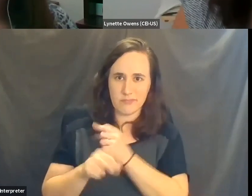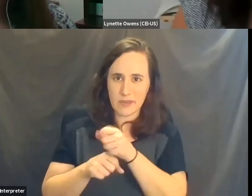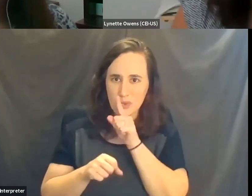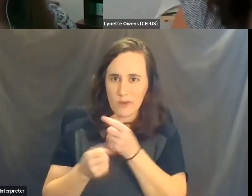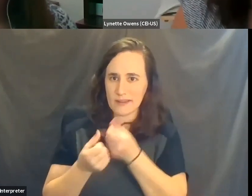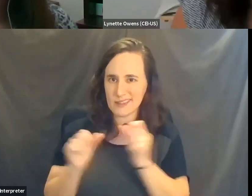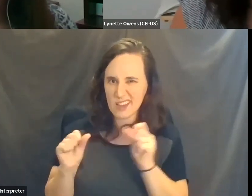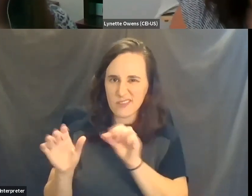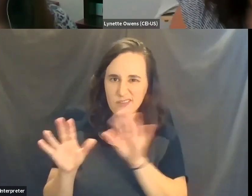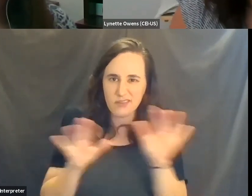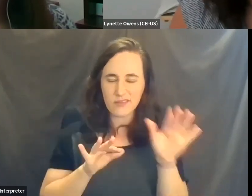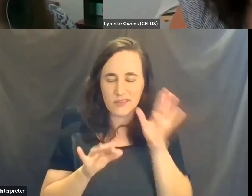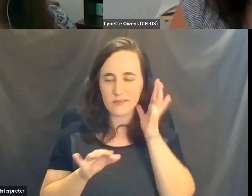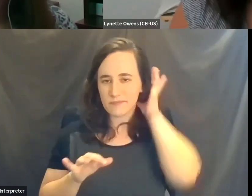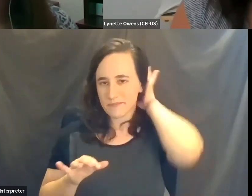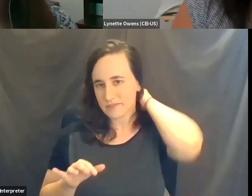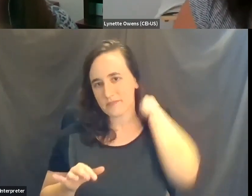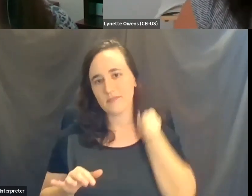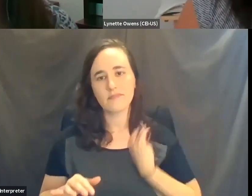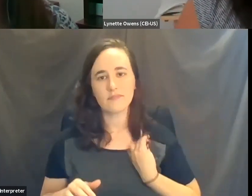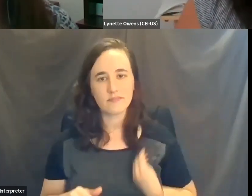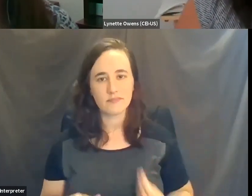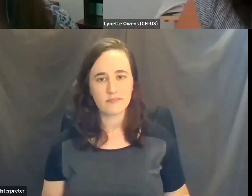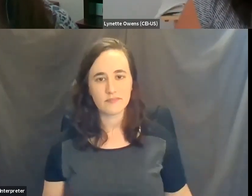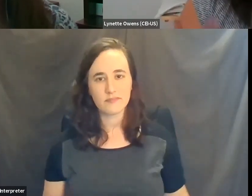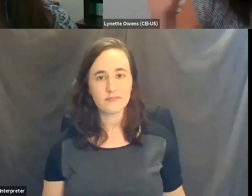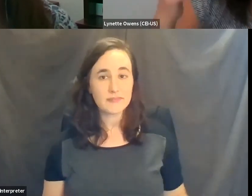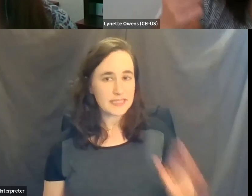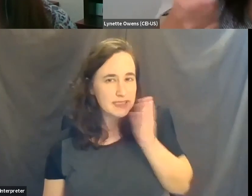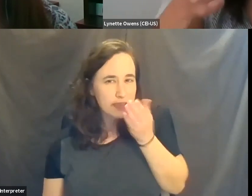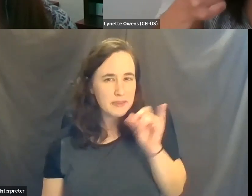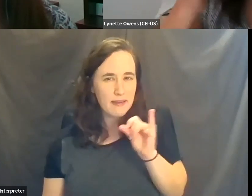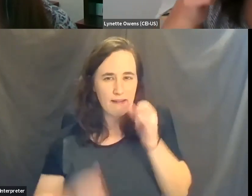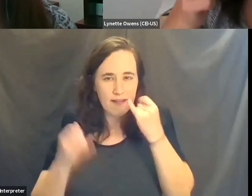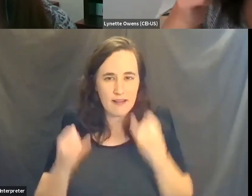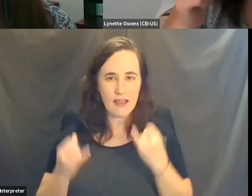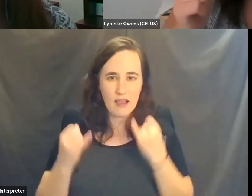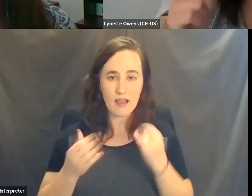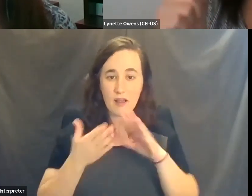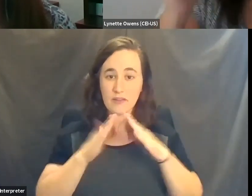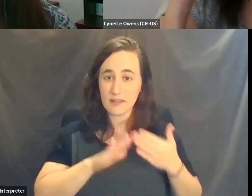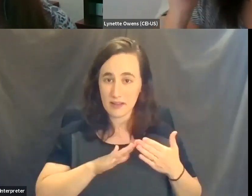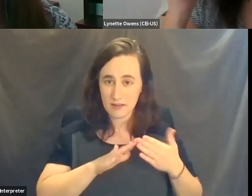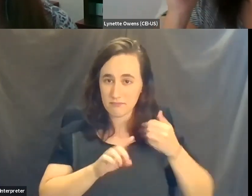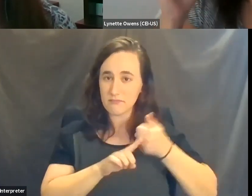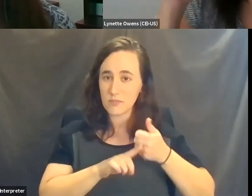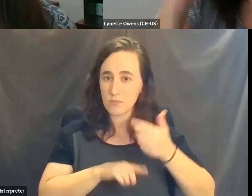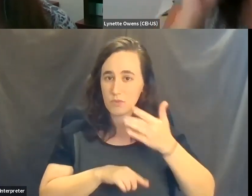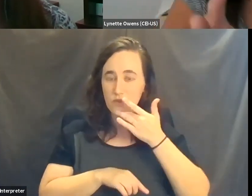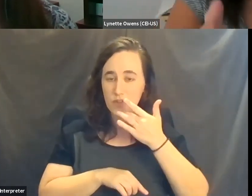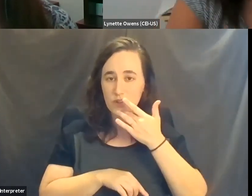all of that. It sounds like now they'd rather take the district-owned devices my kids